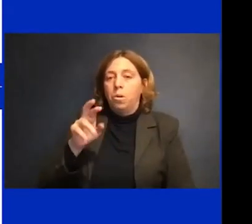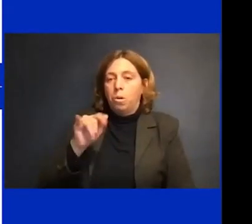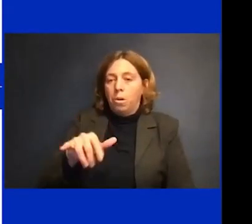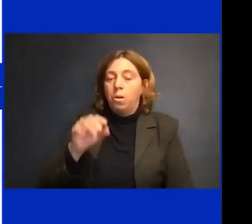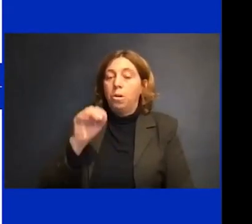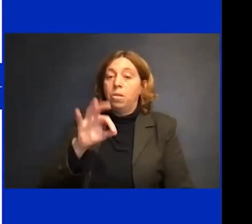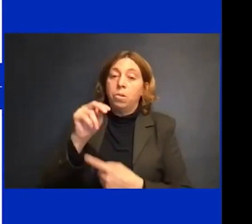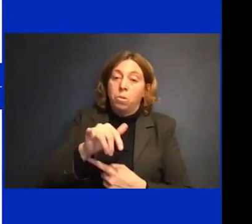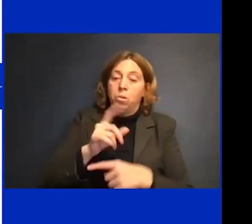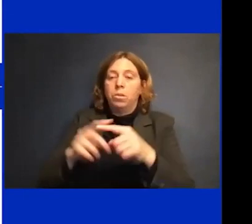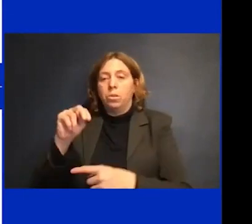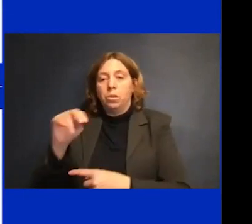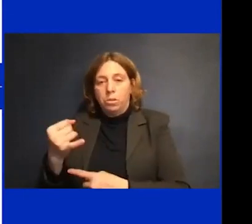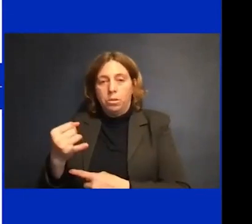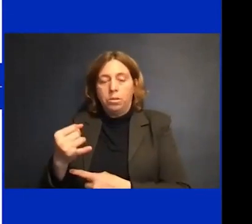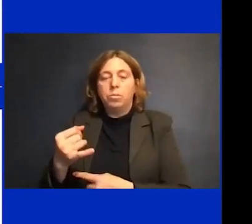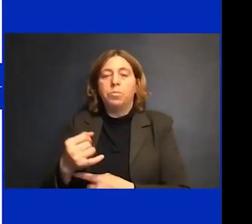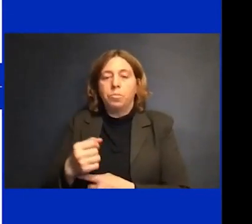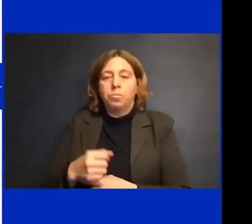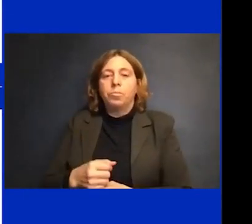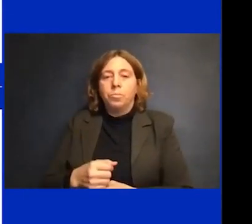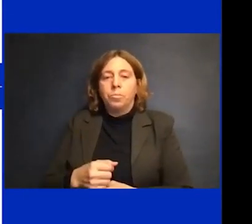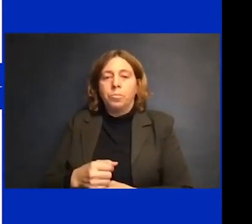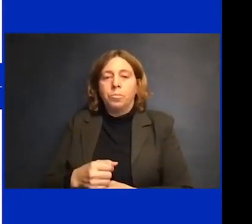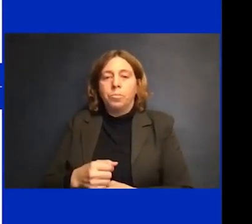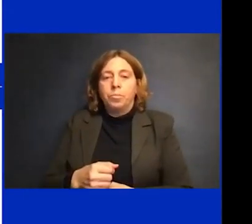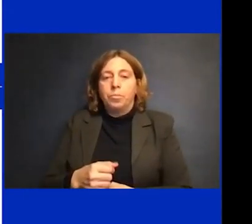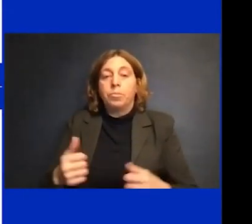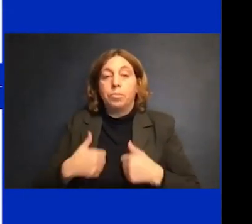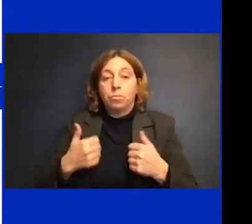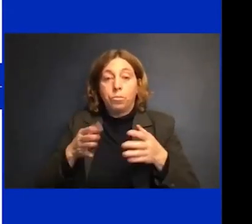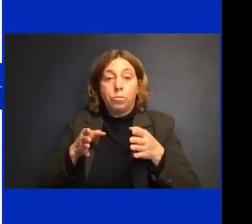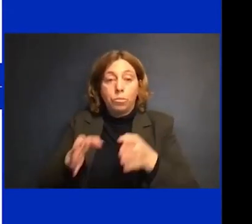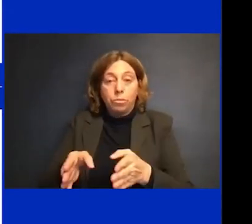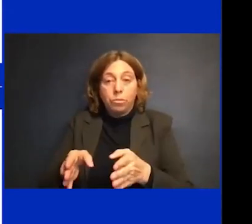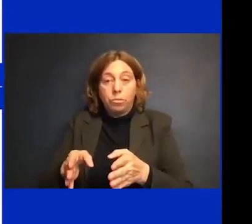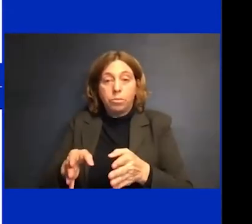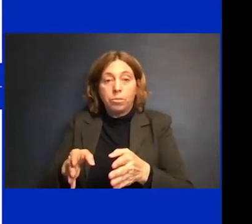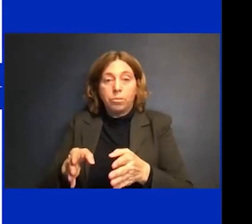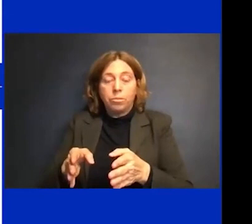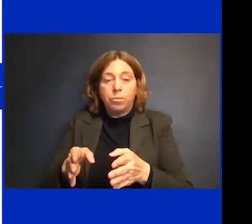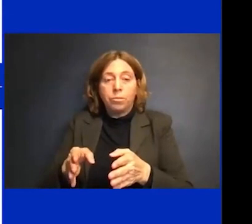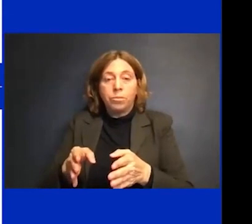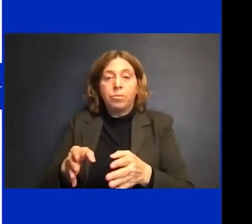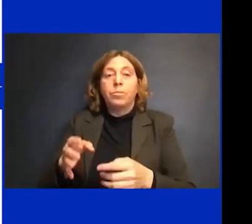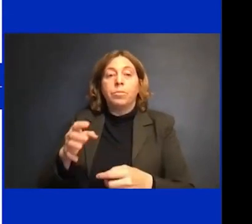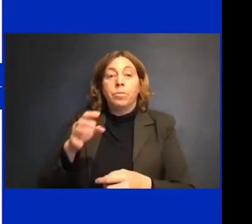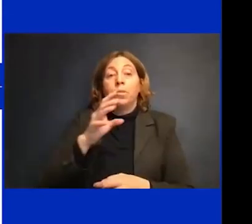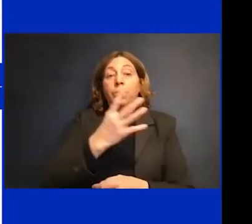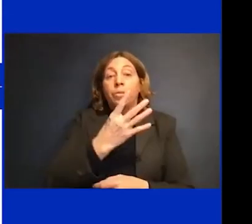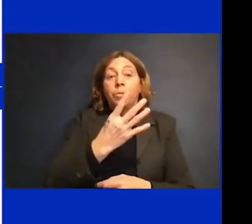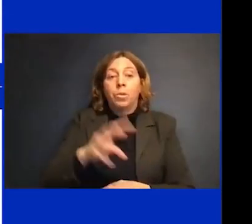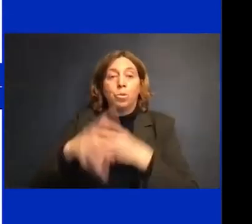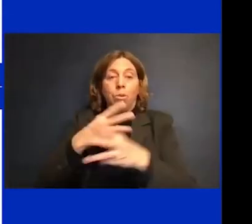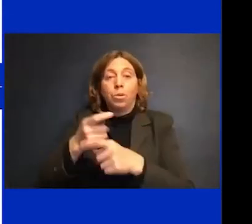929-5027-304. Or by postal correspondence to the Port Authority of New York, New Jersey. 4, World Trade